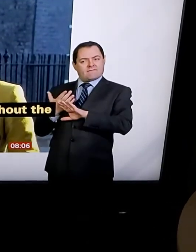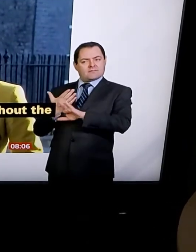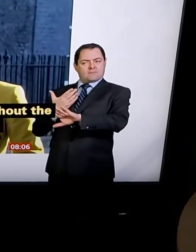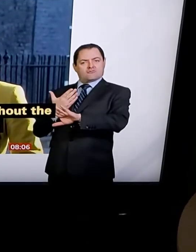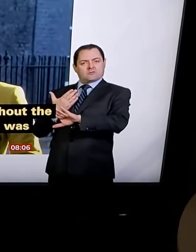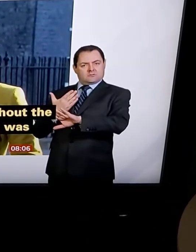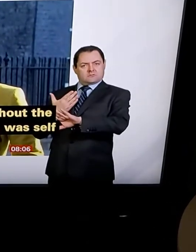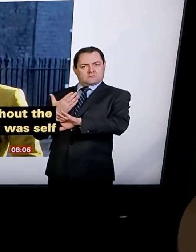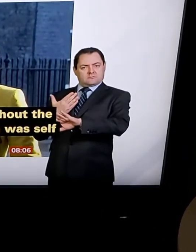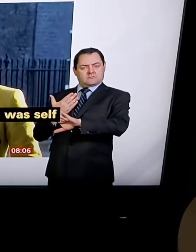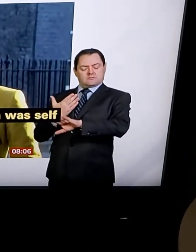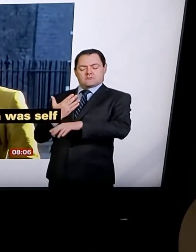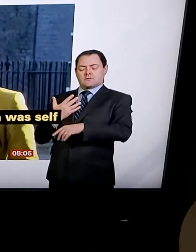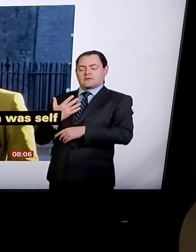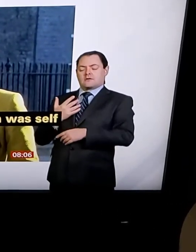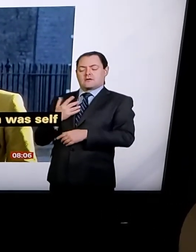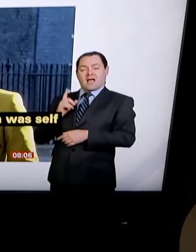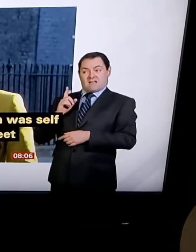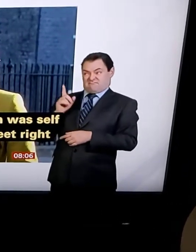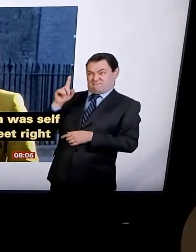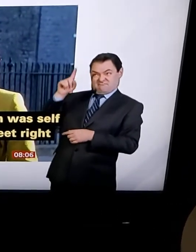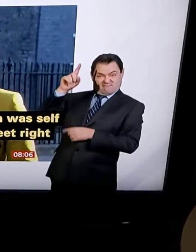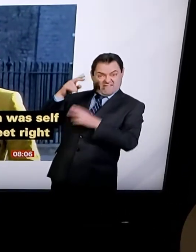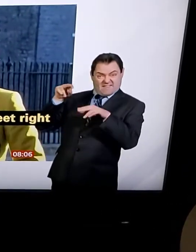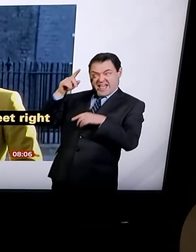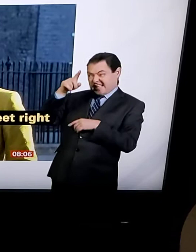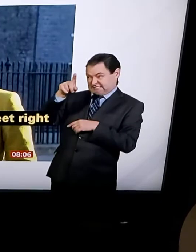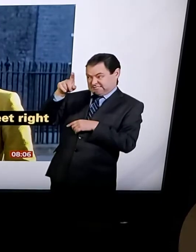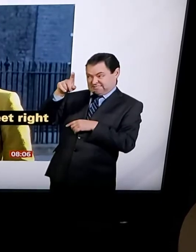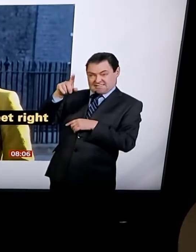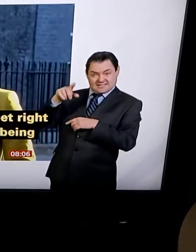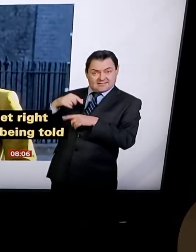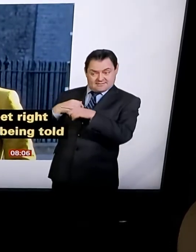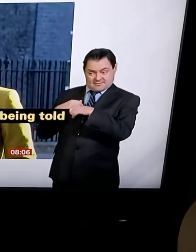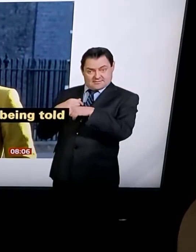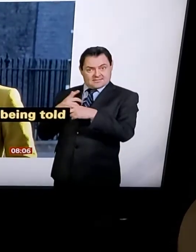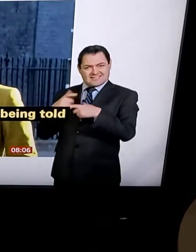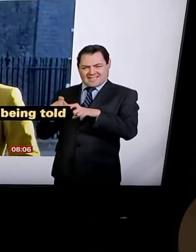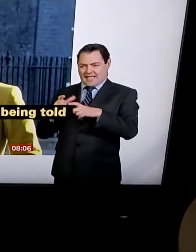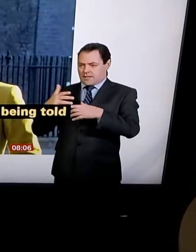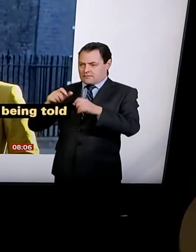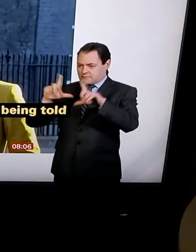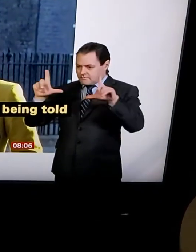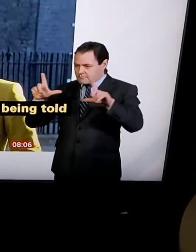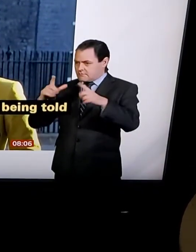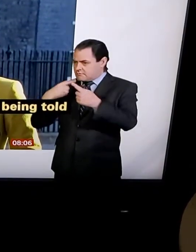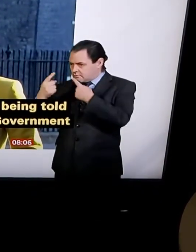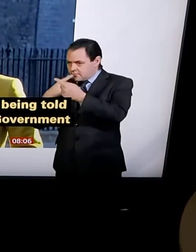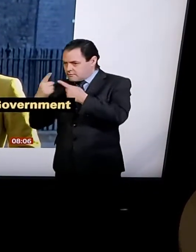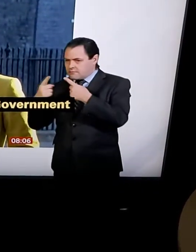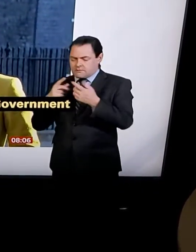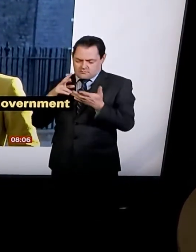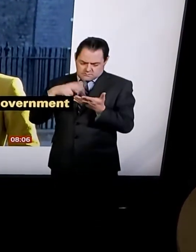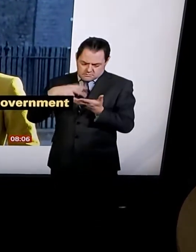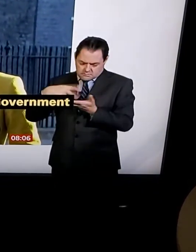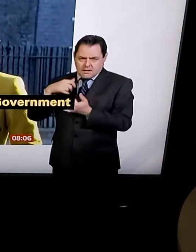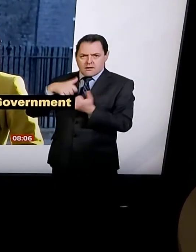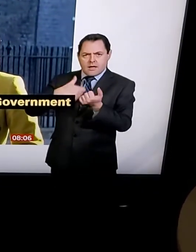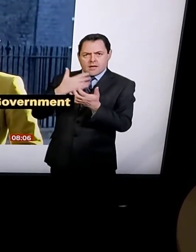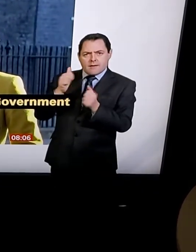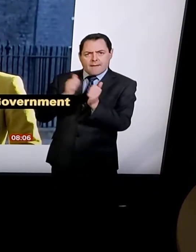yesterday, we were being told he was still leading the government response, that he was seeing documents, he was talking to ministers, to